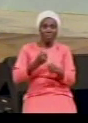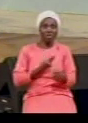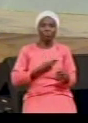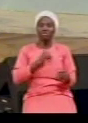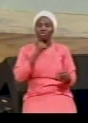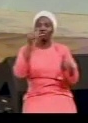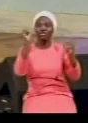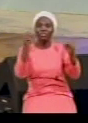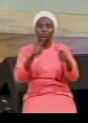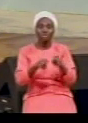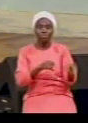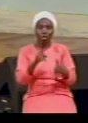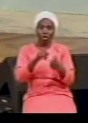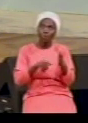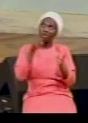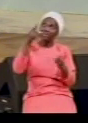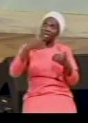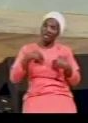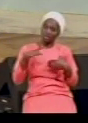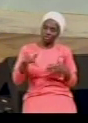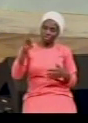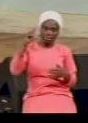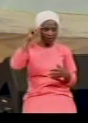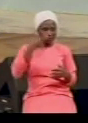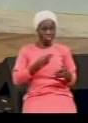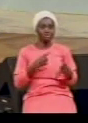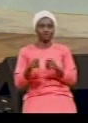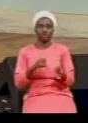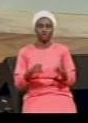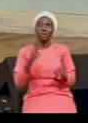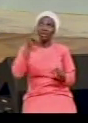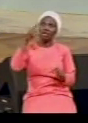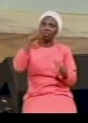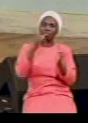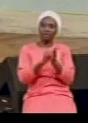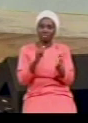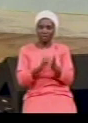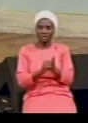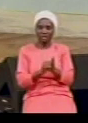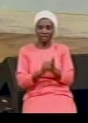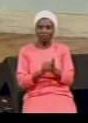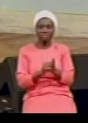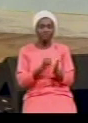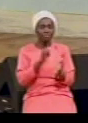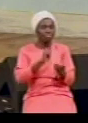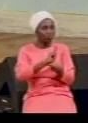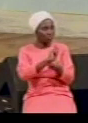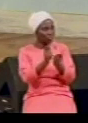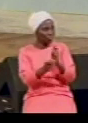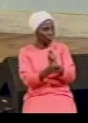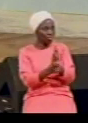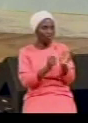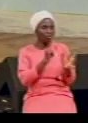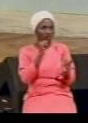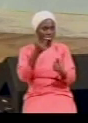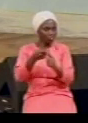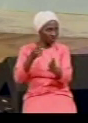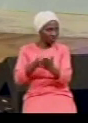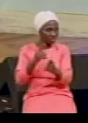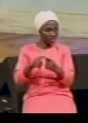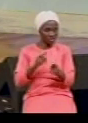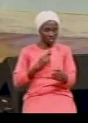he has appointed for us to do. It says, turn not from it to the right